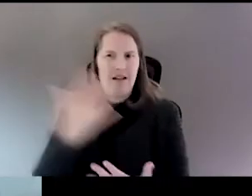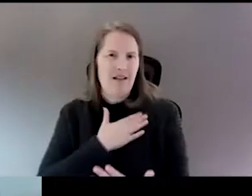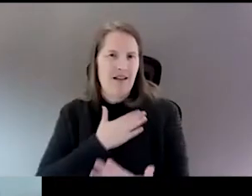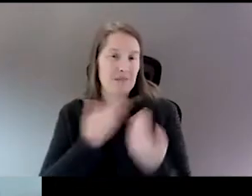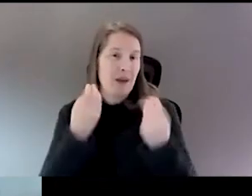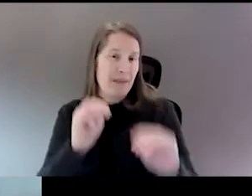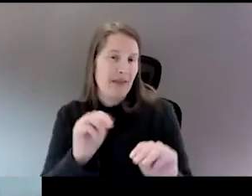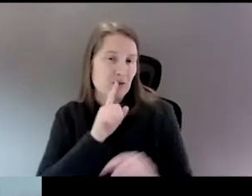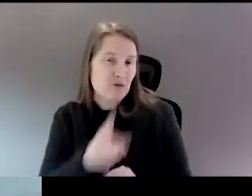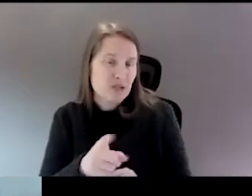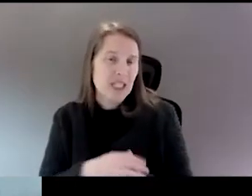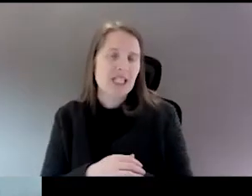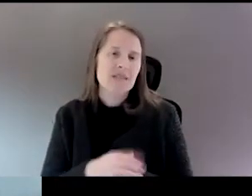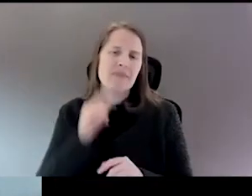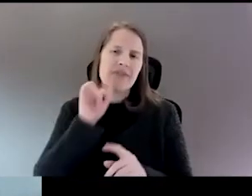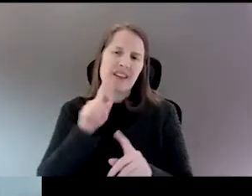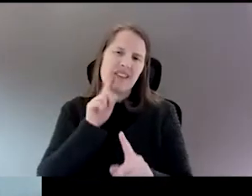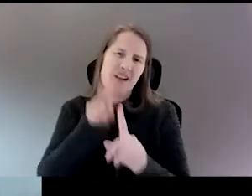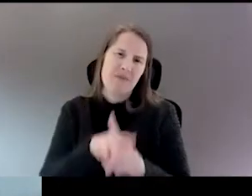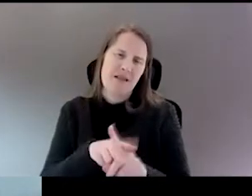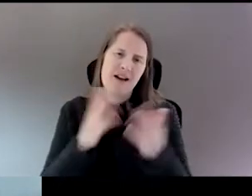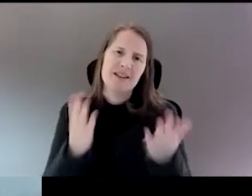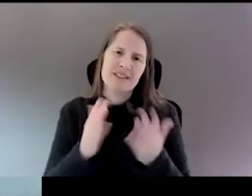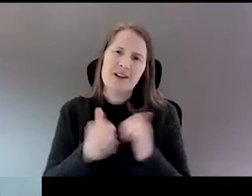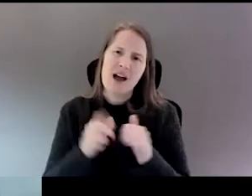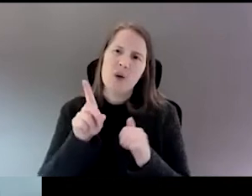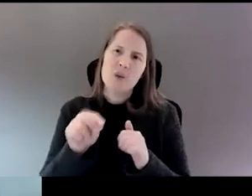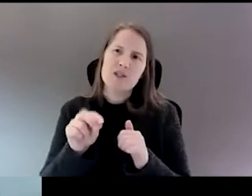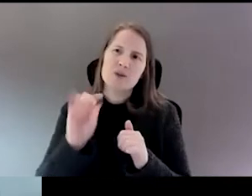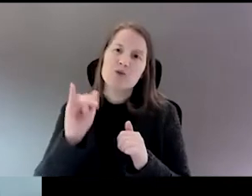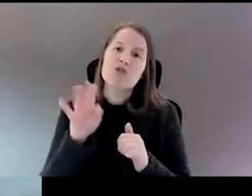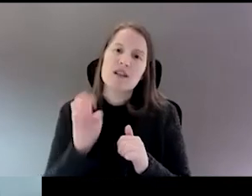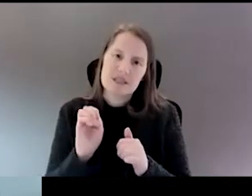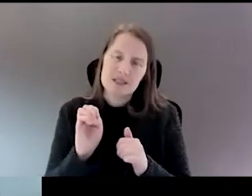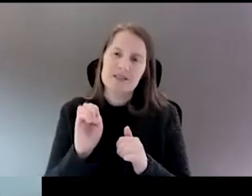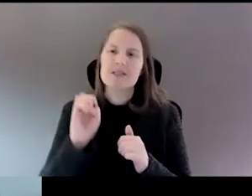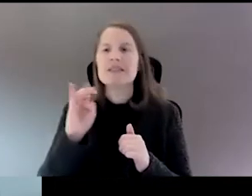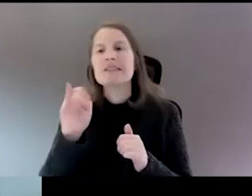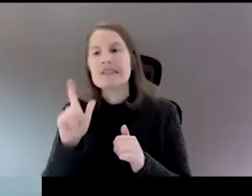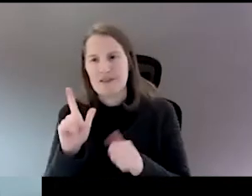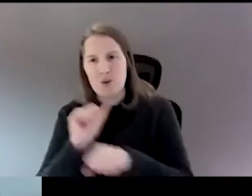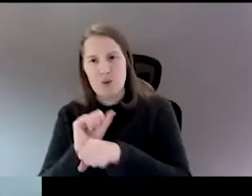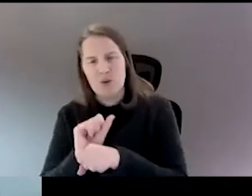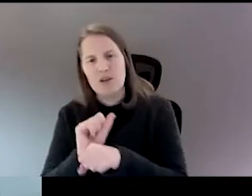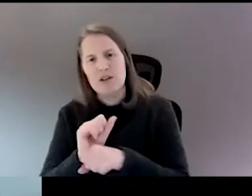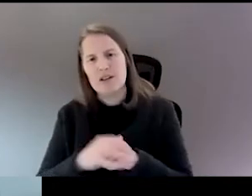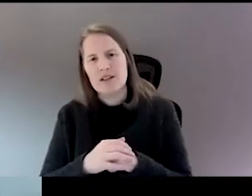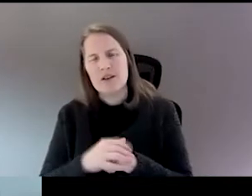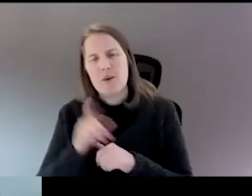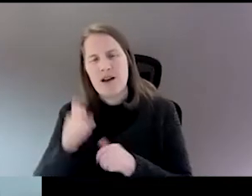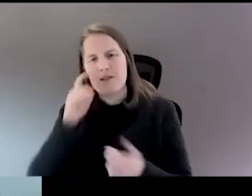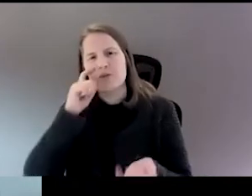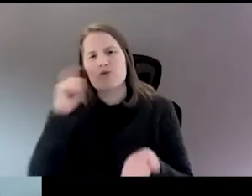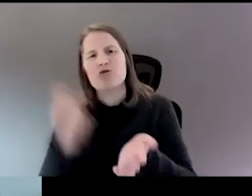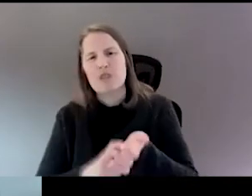also applies to how we do justice and civil work. We have to sometimes really recognize whose tools are we